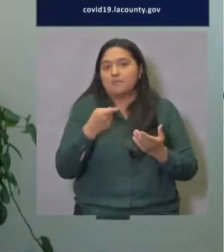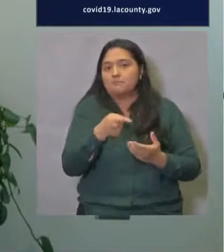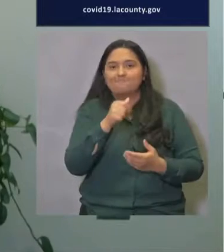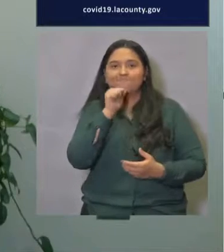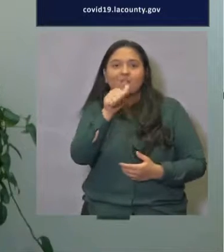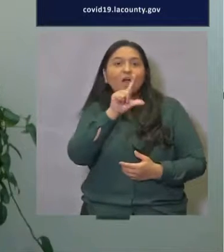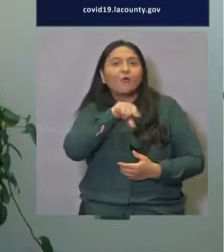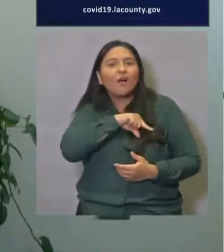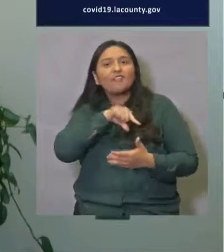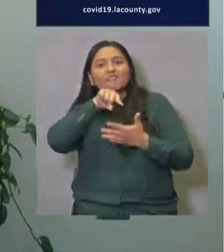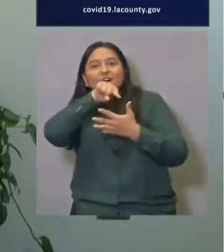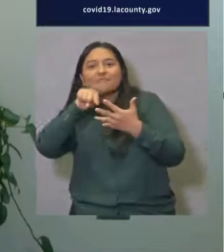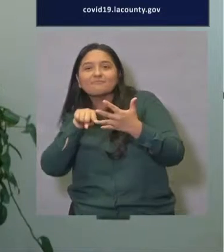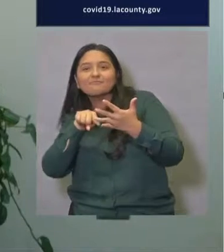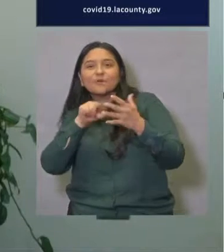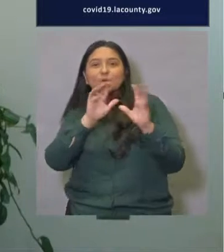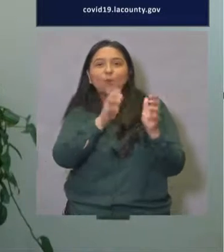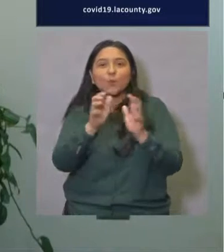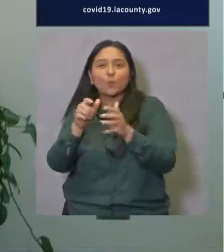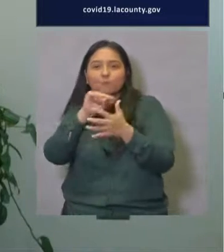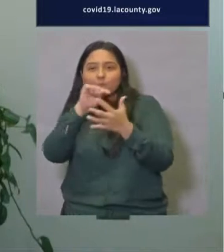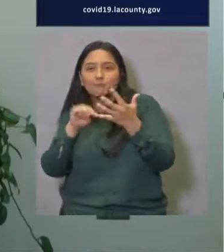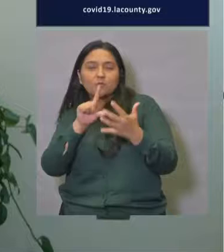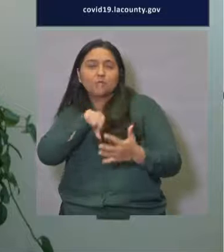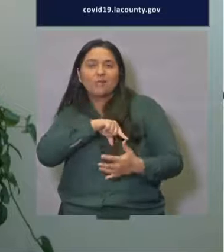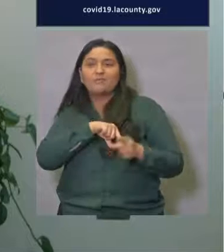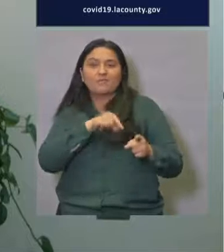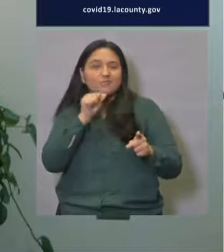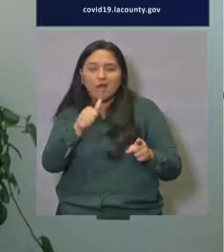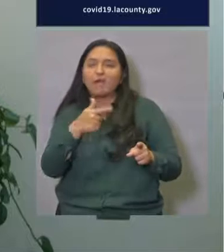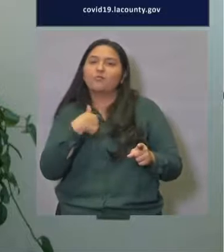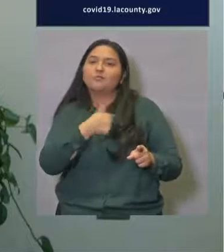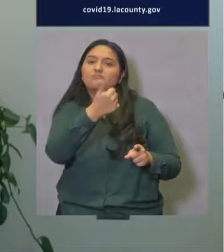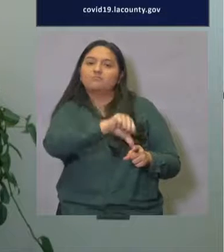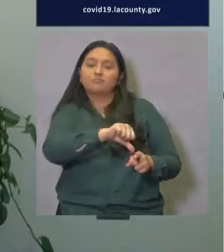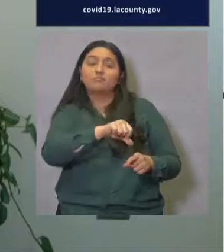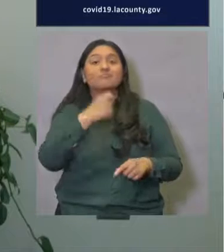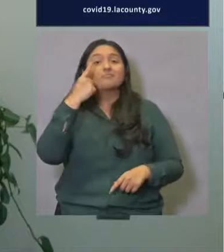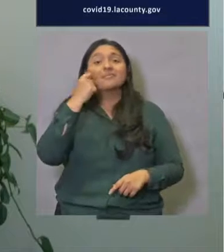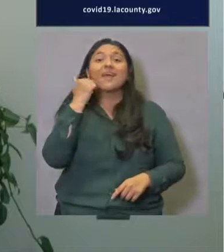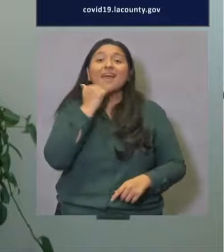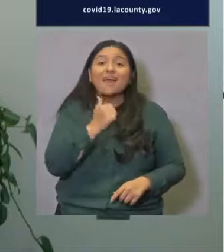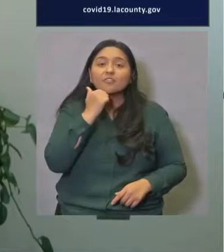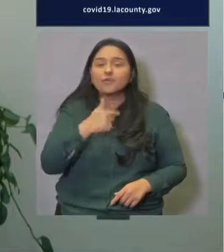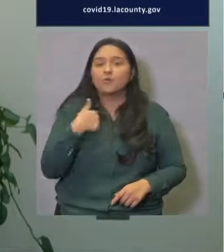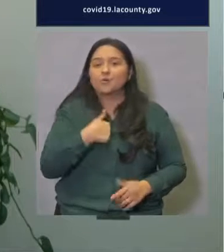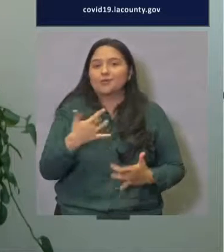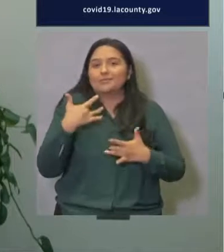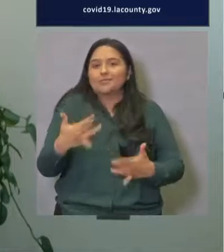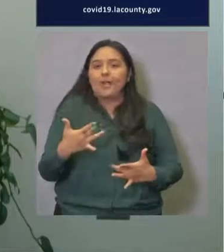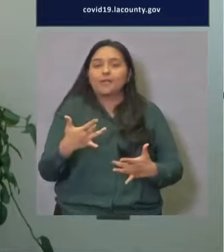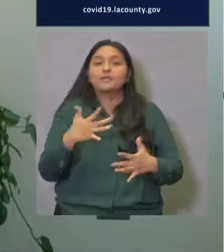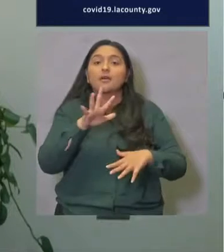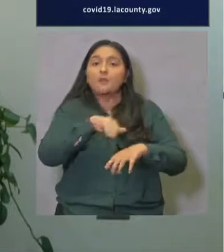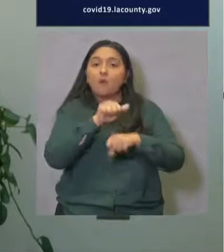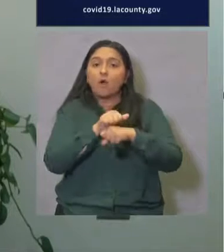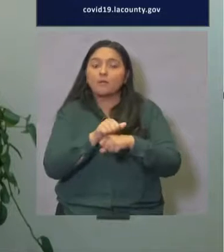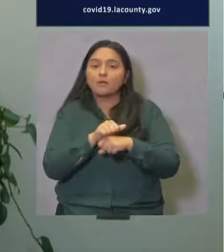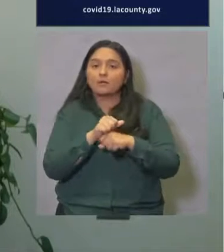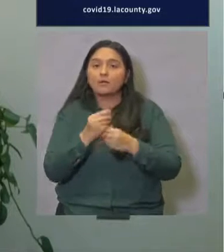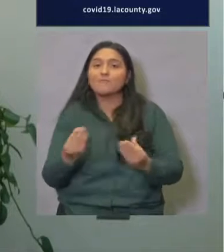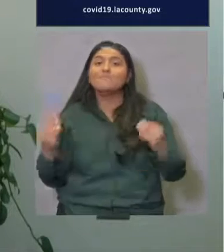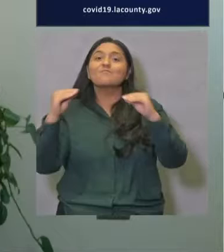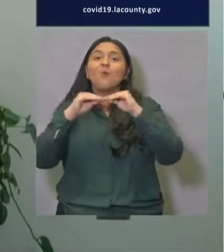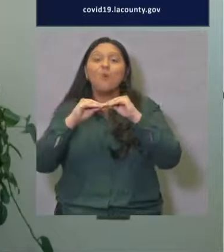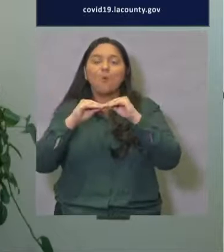eligible groups. But we actually overbook appointments every day at our sites to accommodate the fact